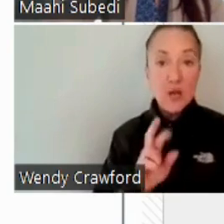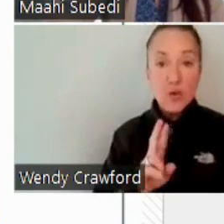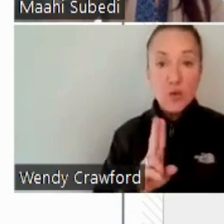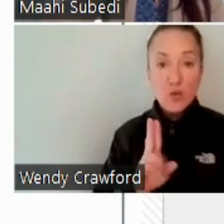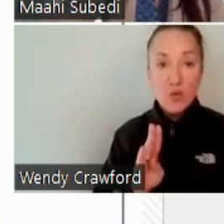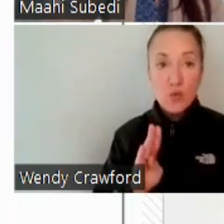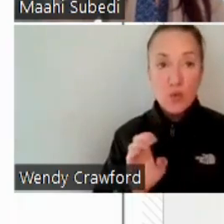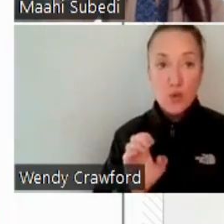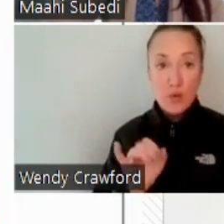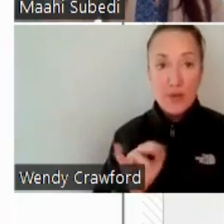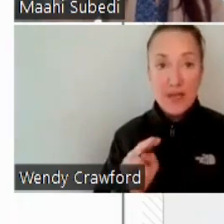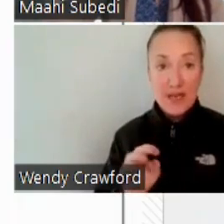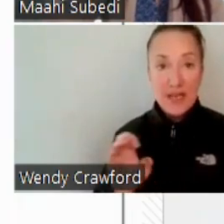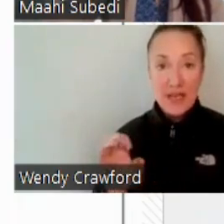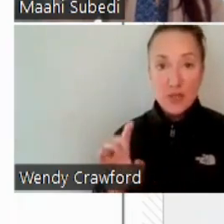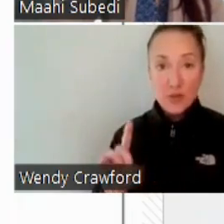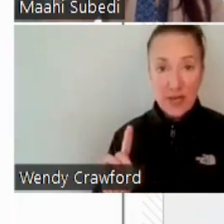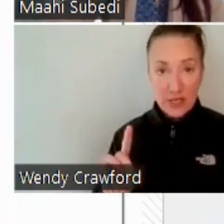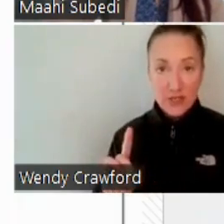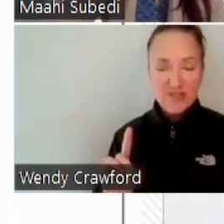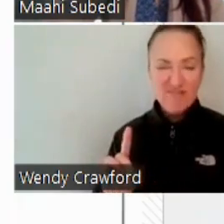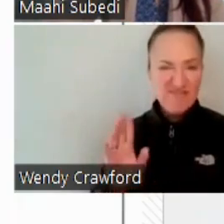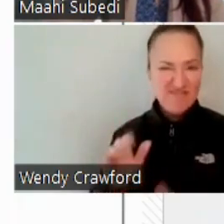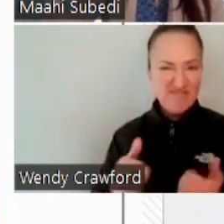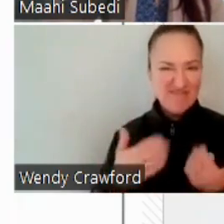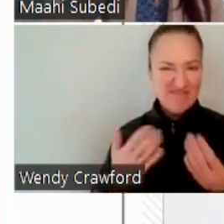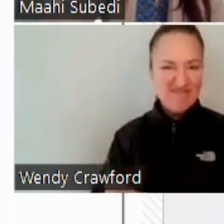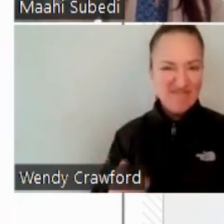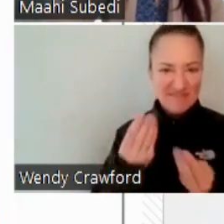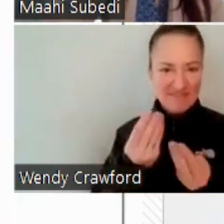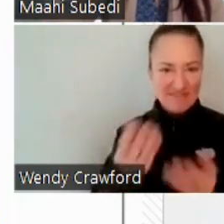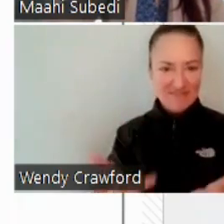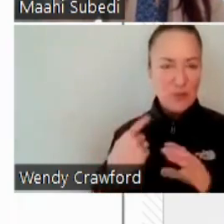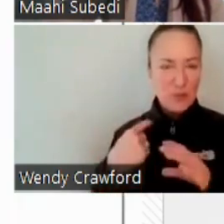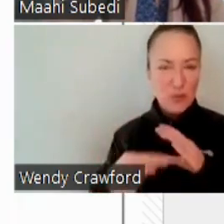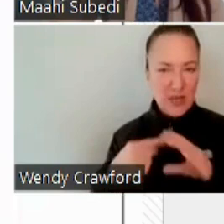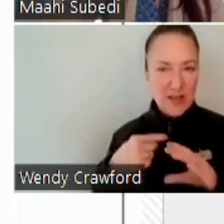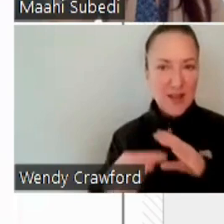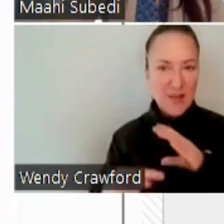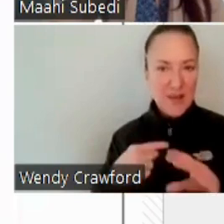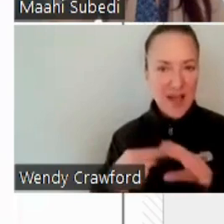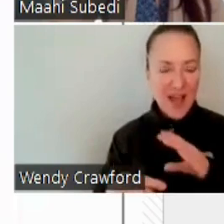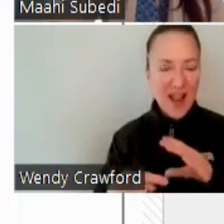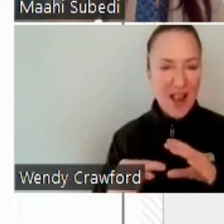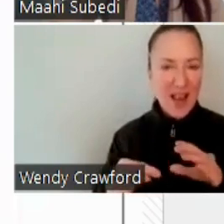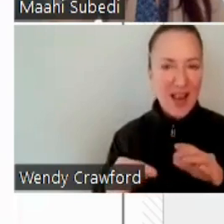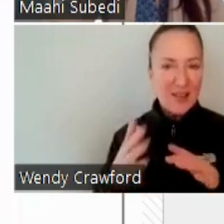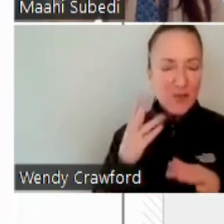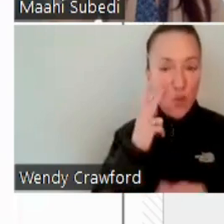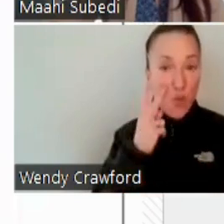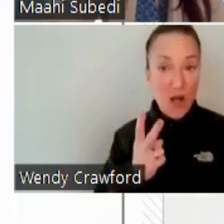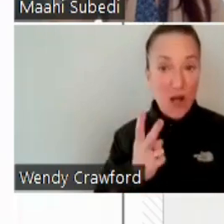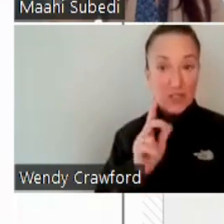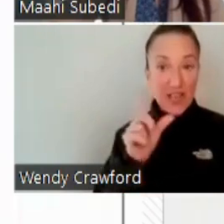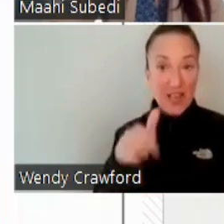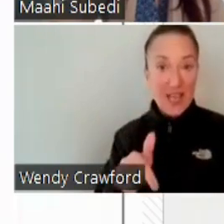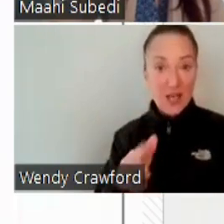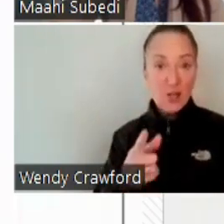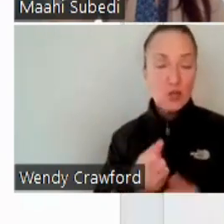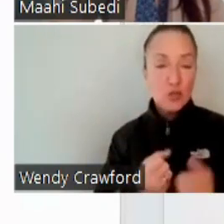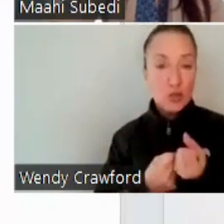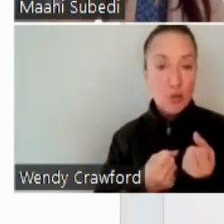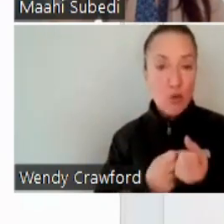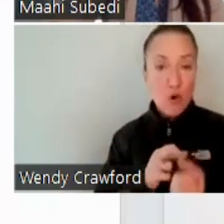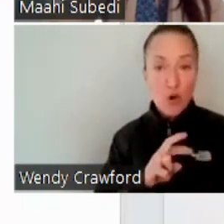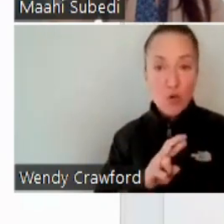support@rubineducation.com and we will pass these resources along to you via email if you come to us watching on a recording. Support at